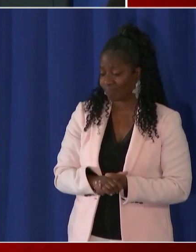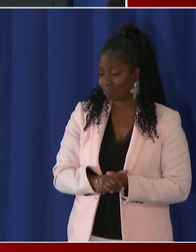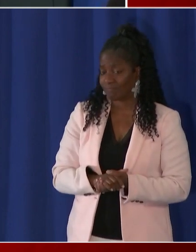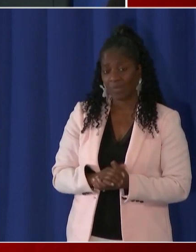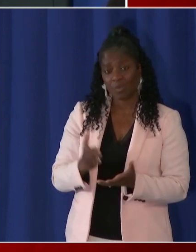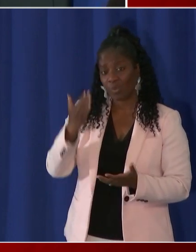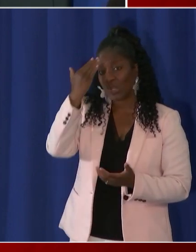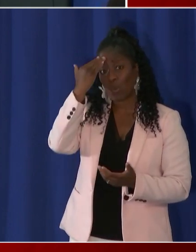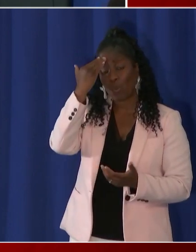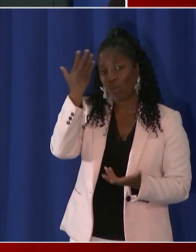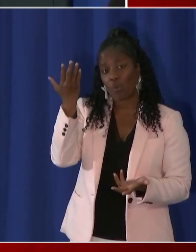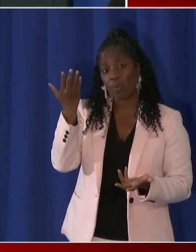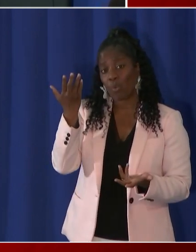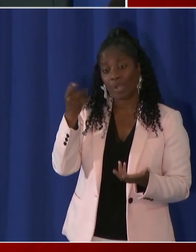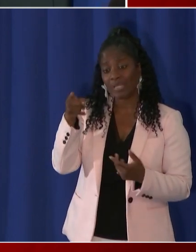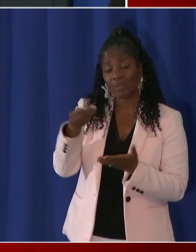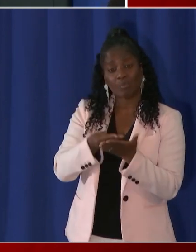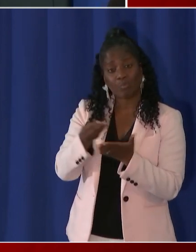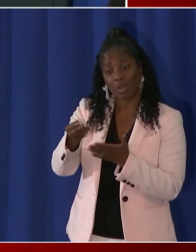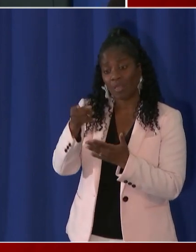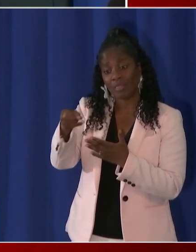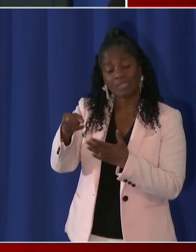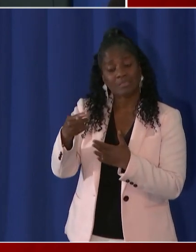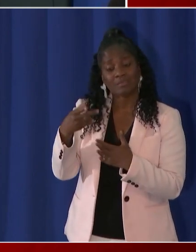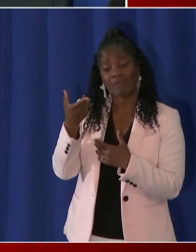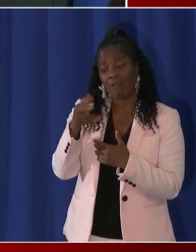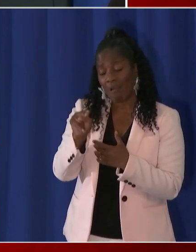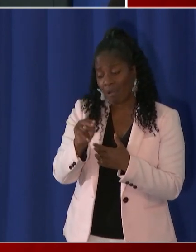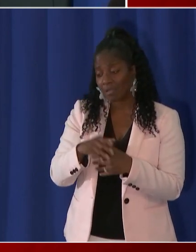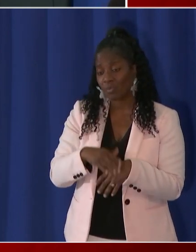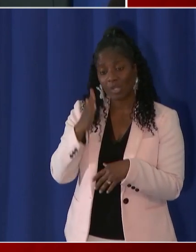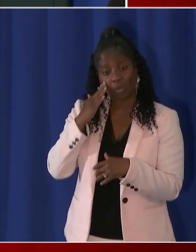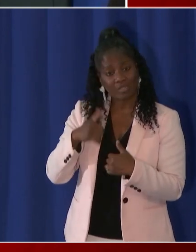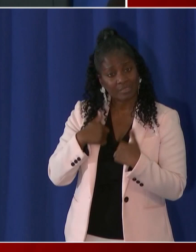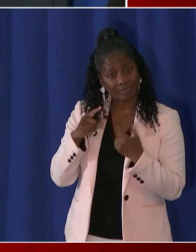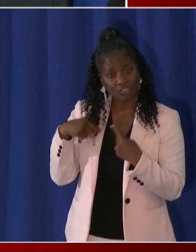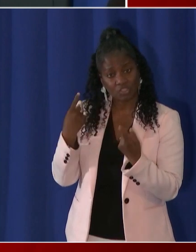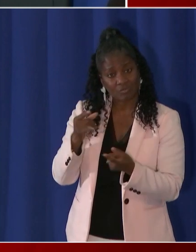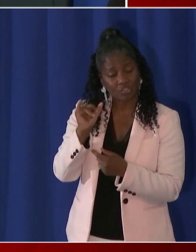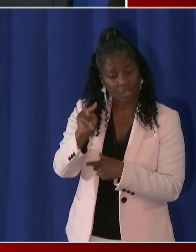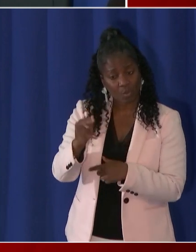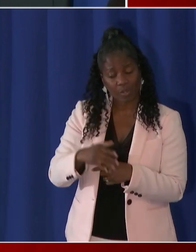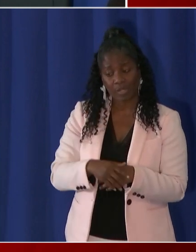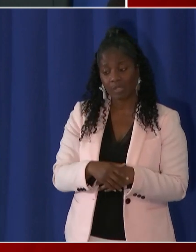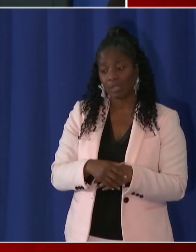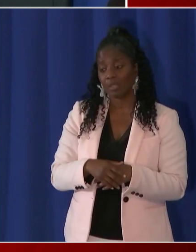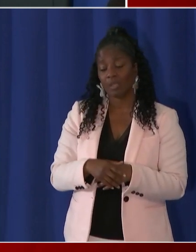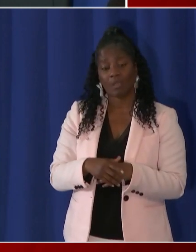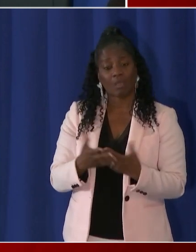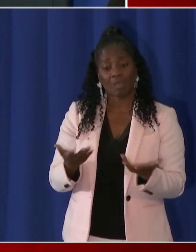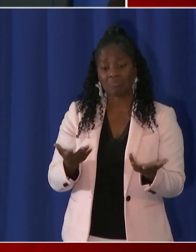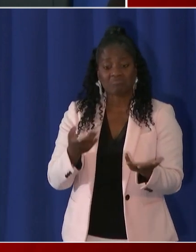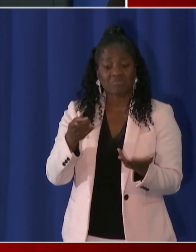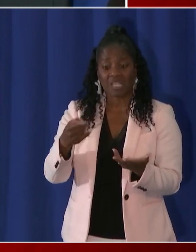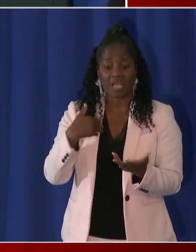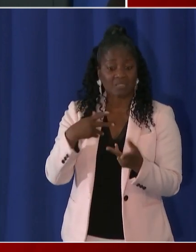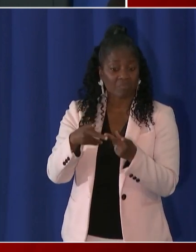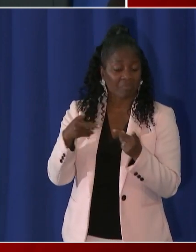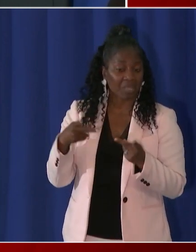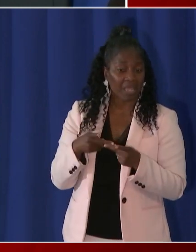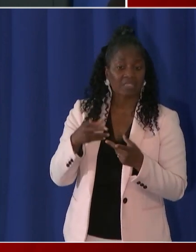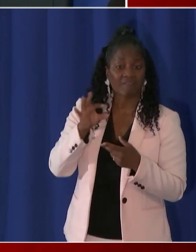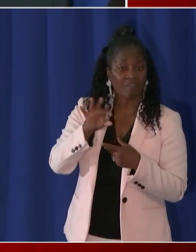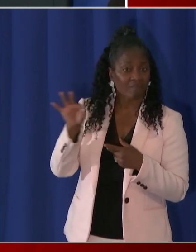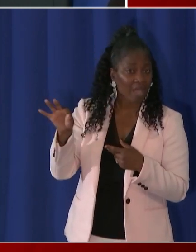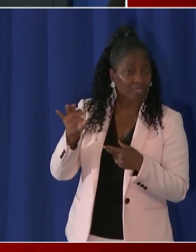know, again, that, you know, he's purchased these firearms. We know that he's lived there since January. You know, he has a place